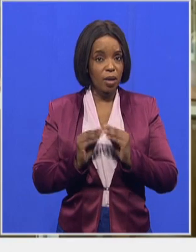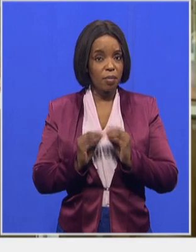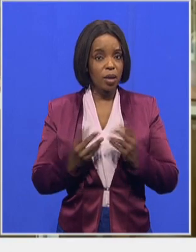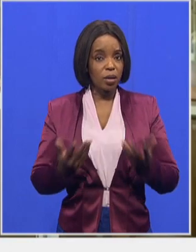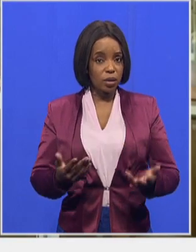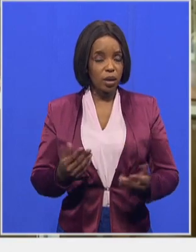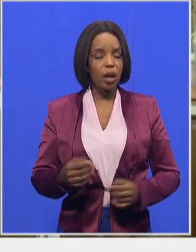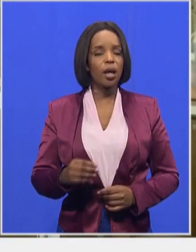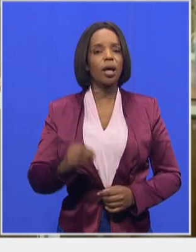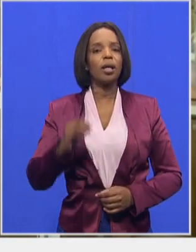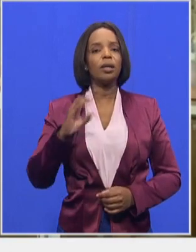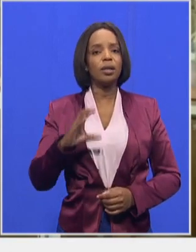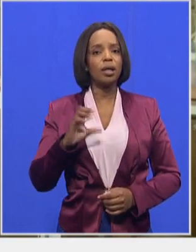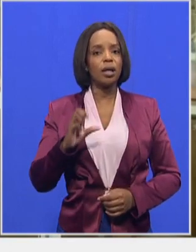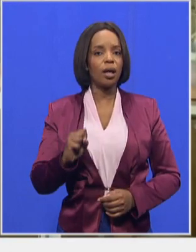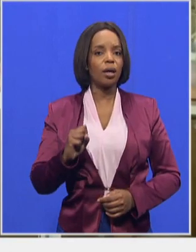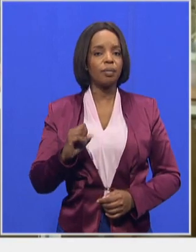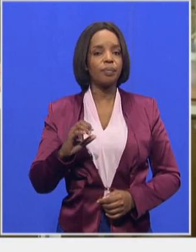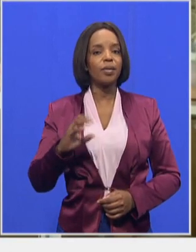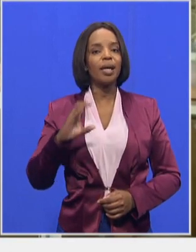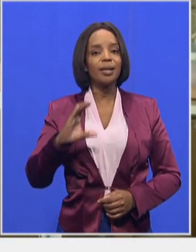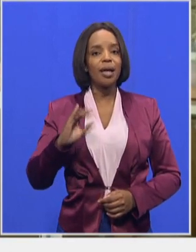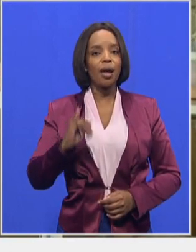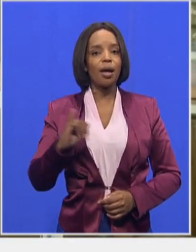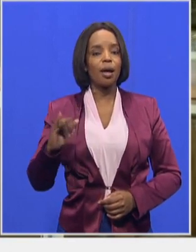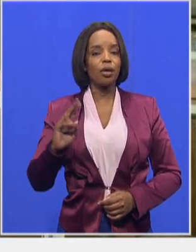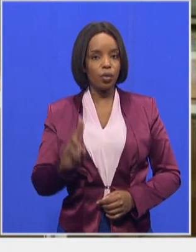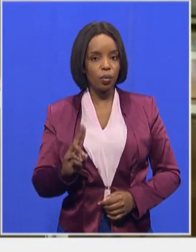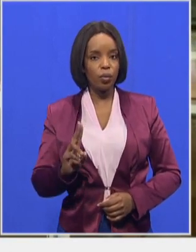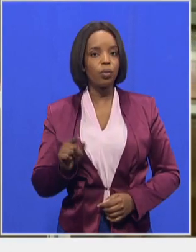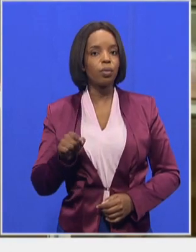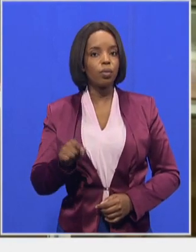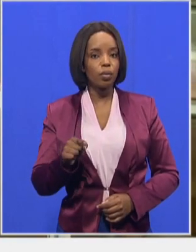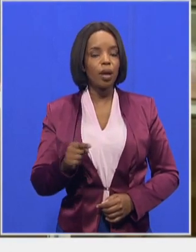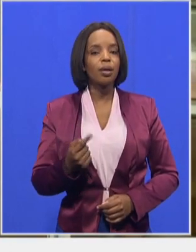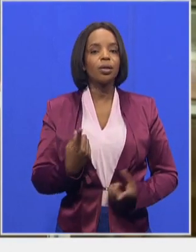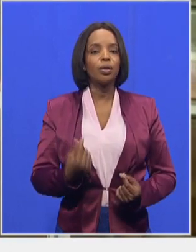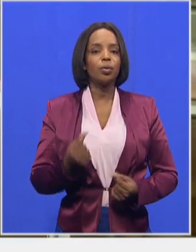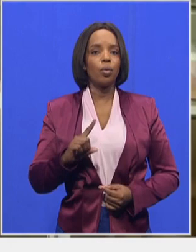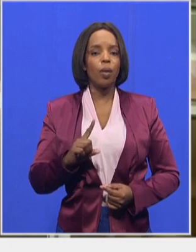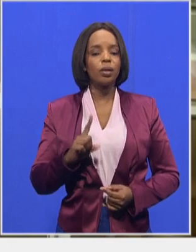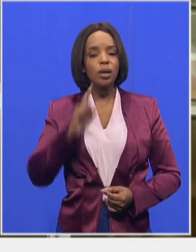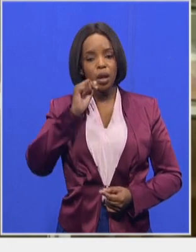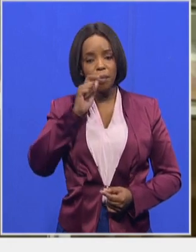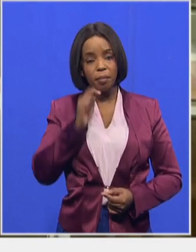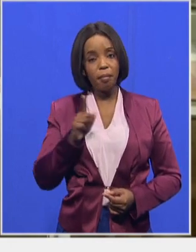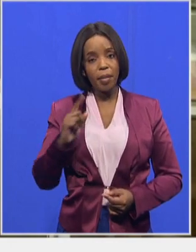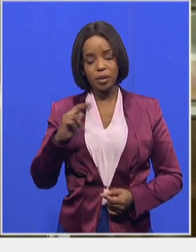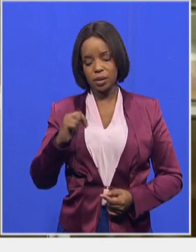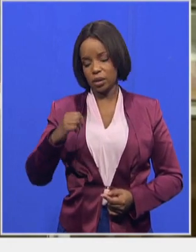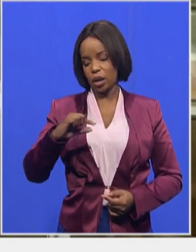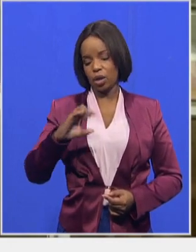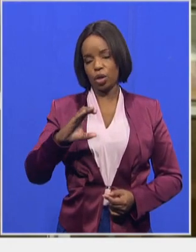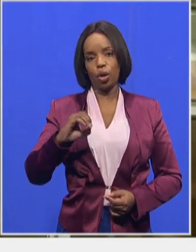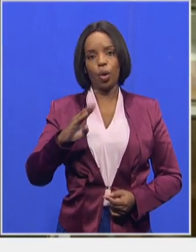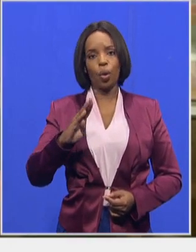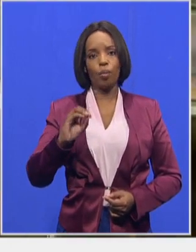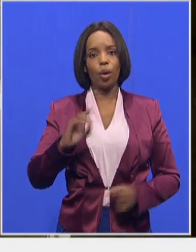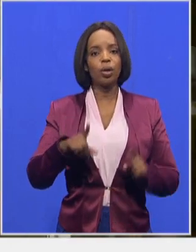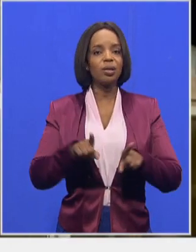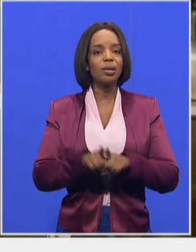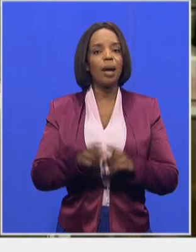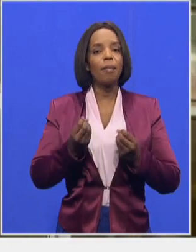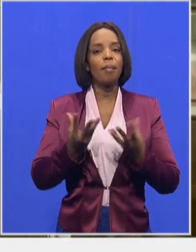CIIU, the head of CIIU, that being Mr. Ngubane, as well as several